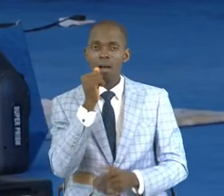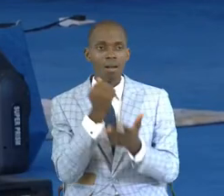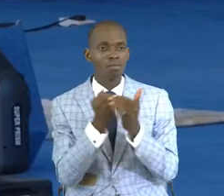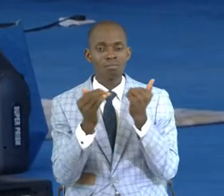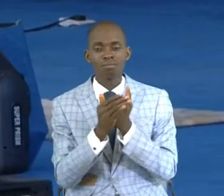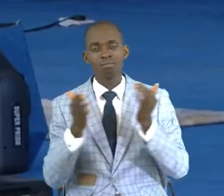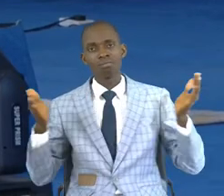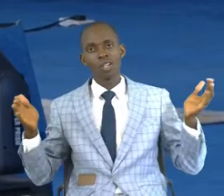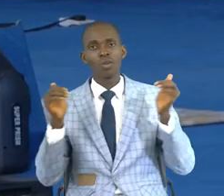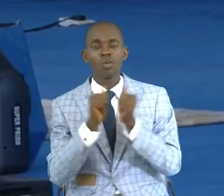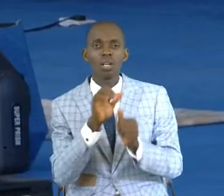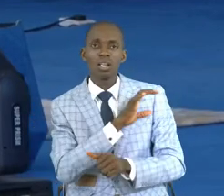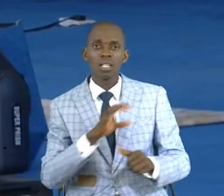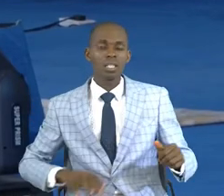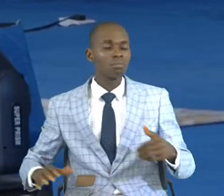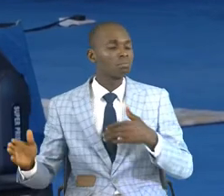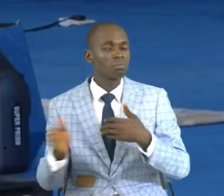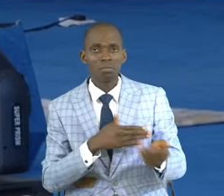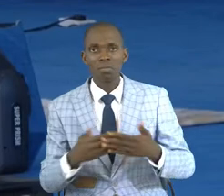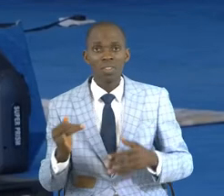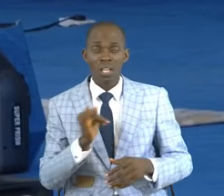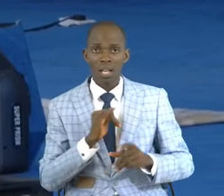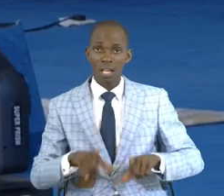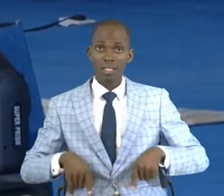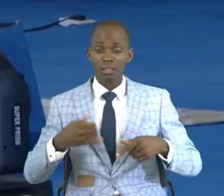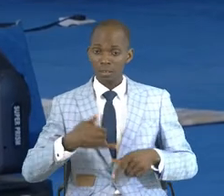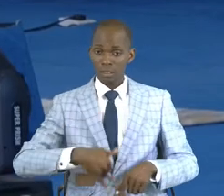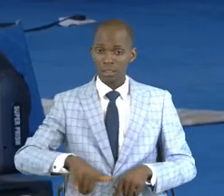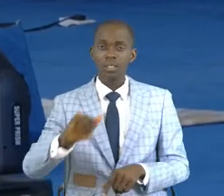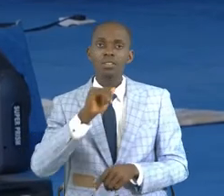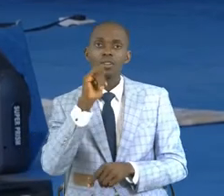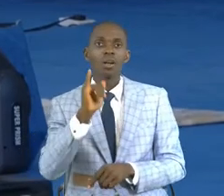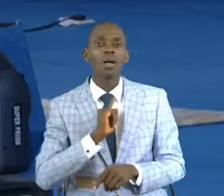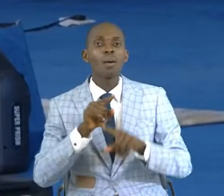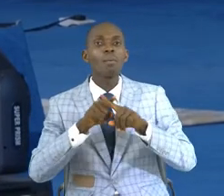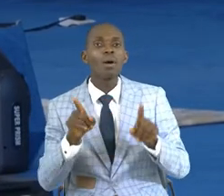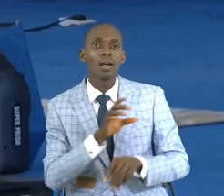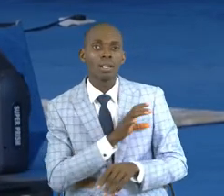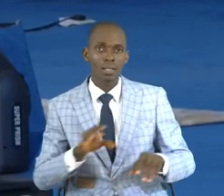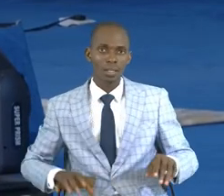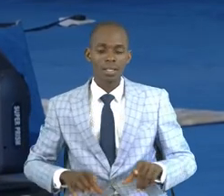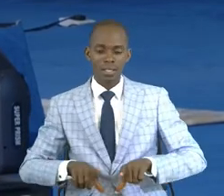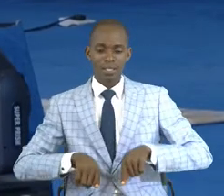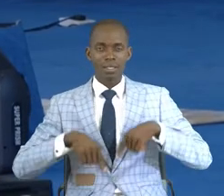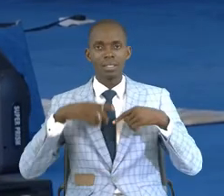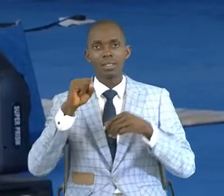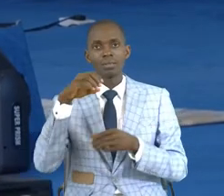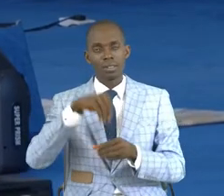Christ. Nevertheless, I live, yet not I, but Christ liveth in